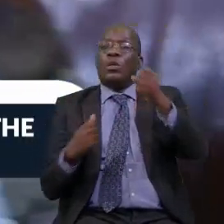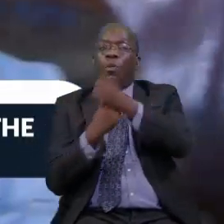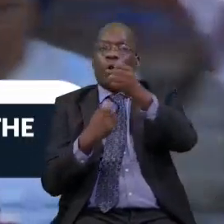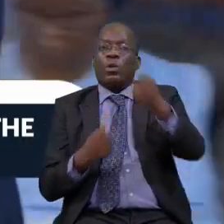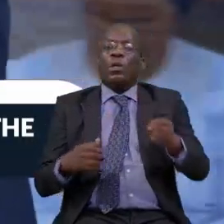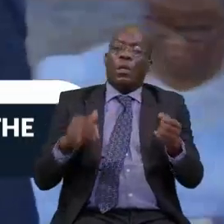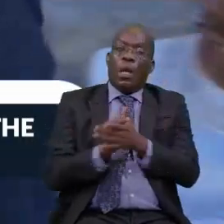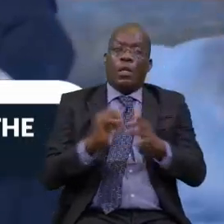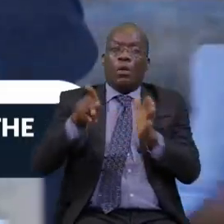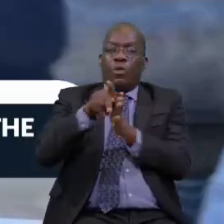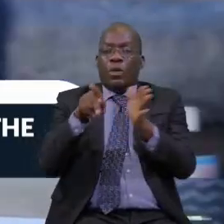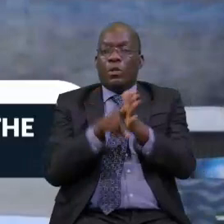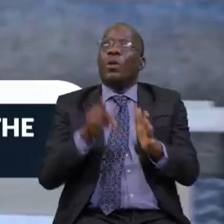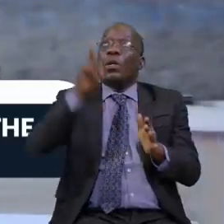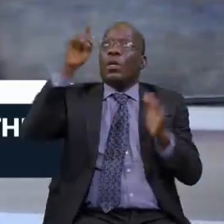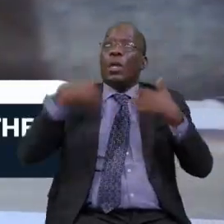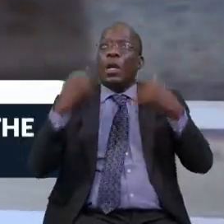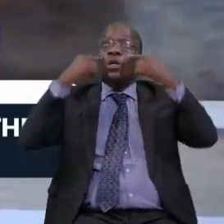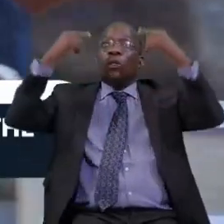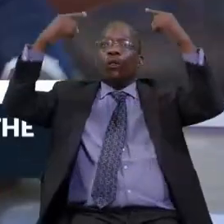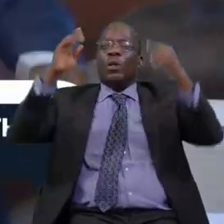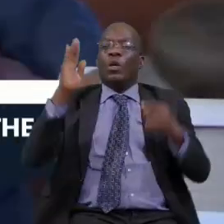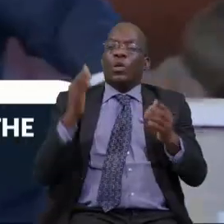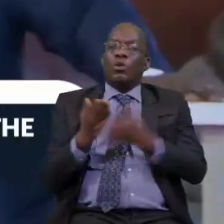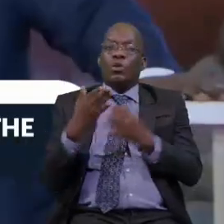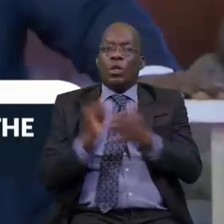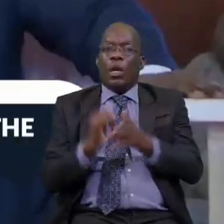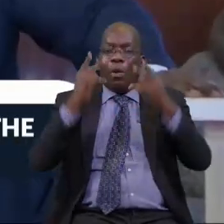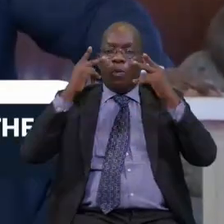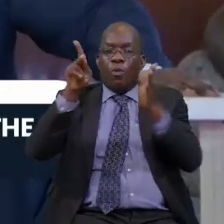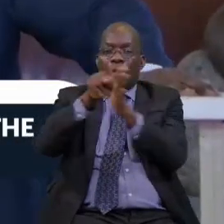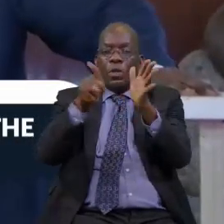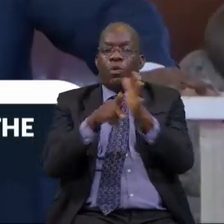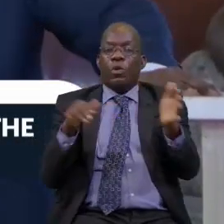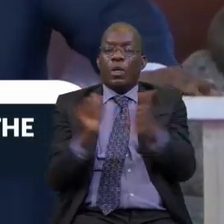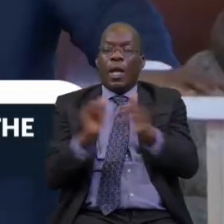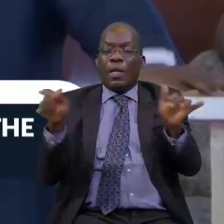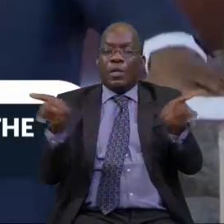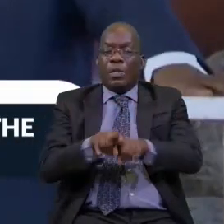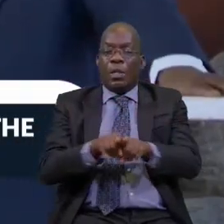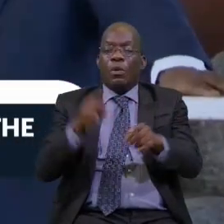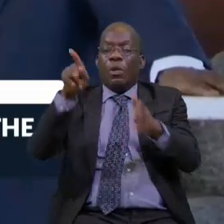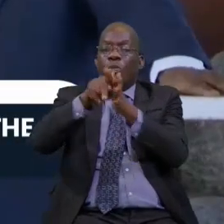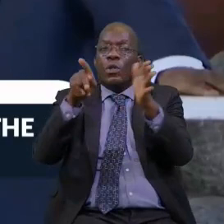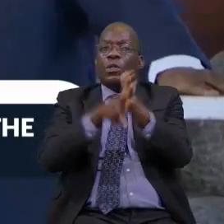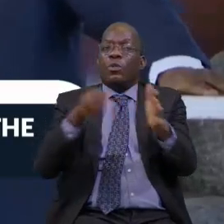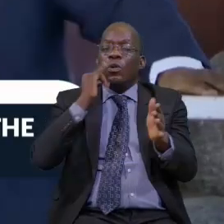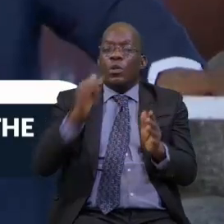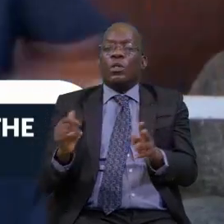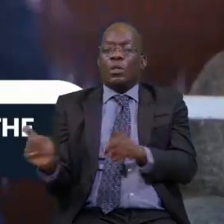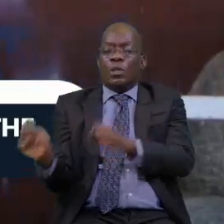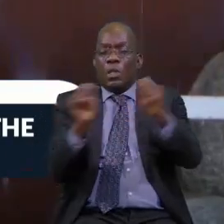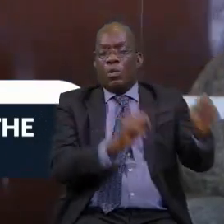has succeeded by that principle. And that same principle is translated and transmitted and